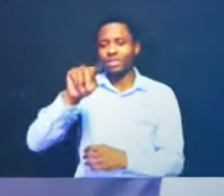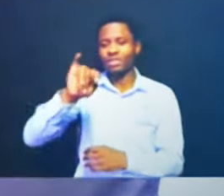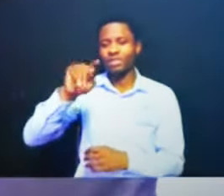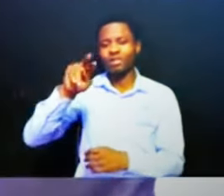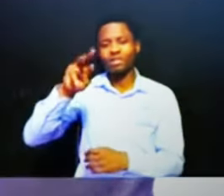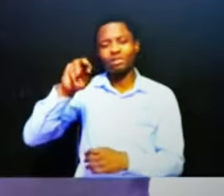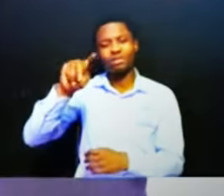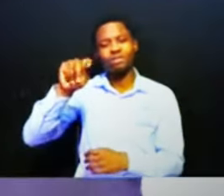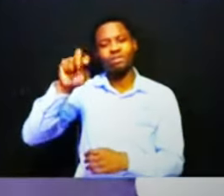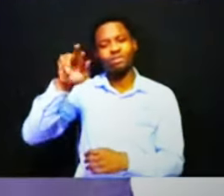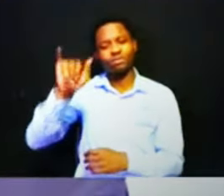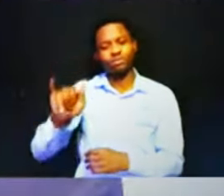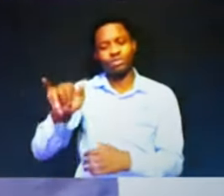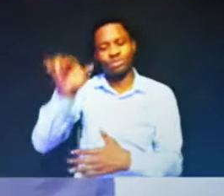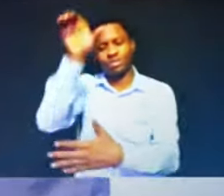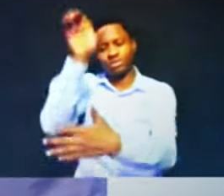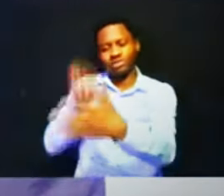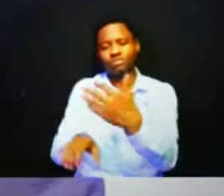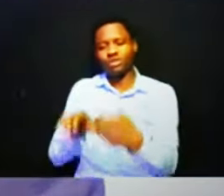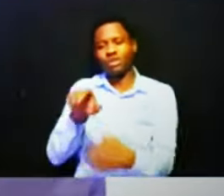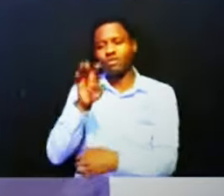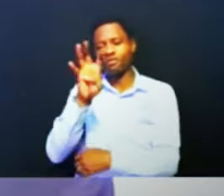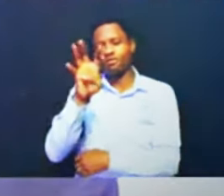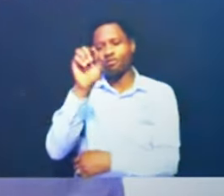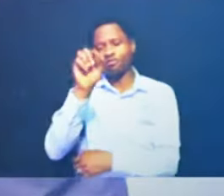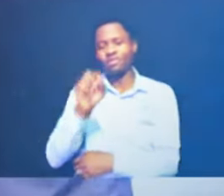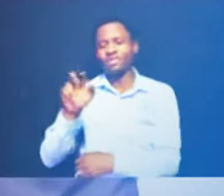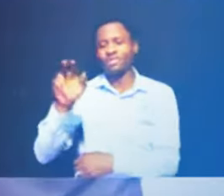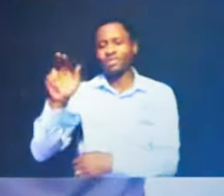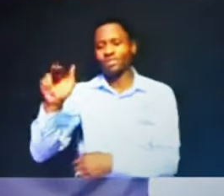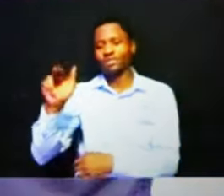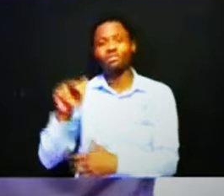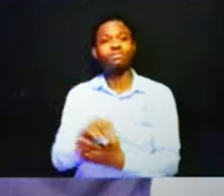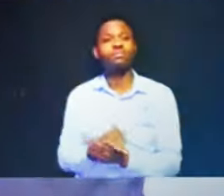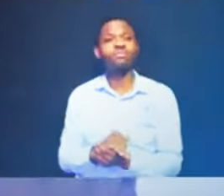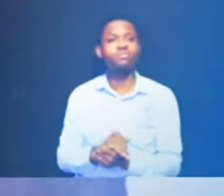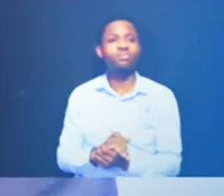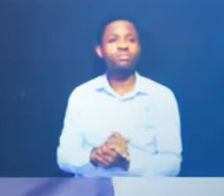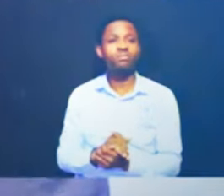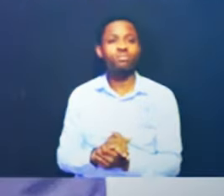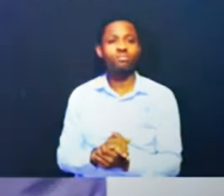2 Timothy 4:13. Omye Timothy Homa, itosumienu, itin na if you do me and sano echo.